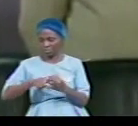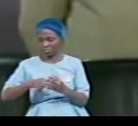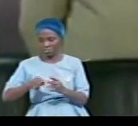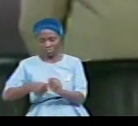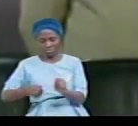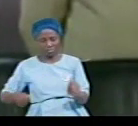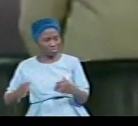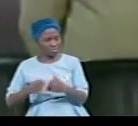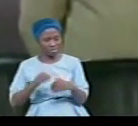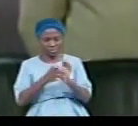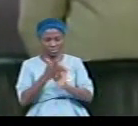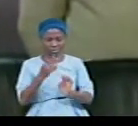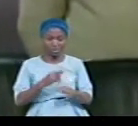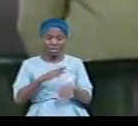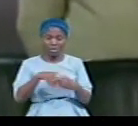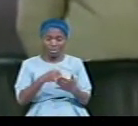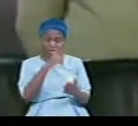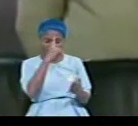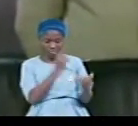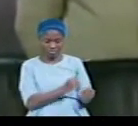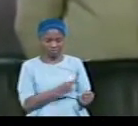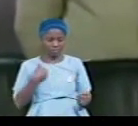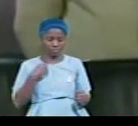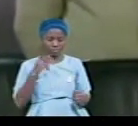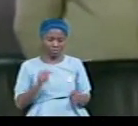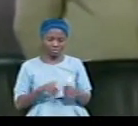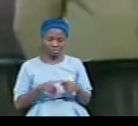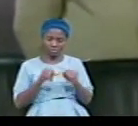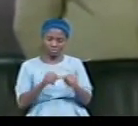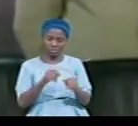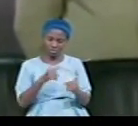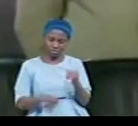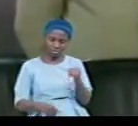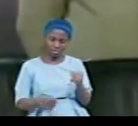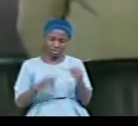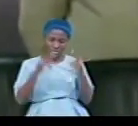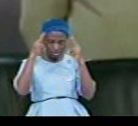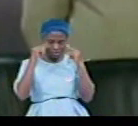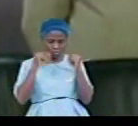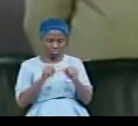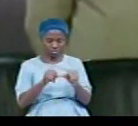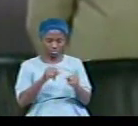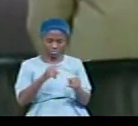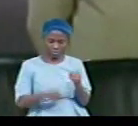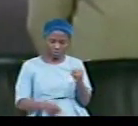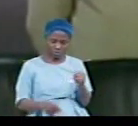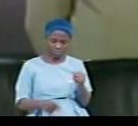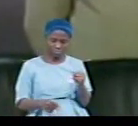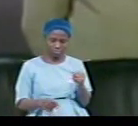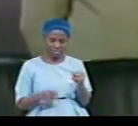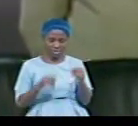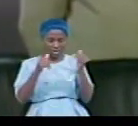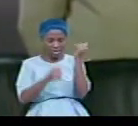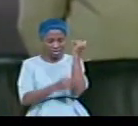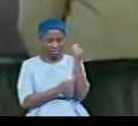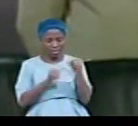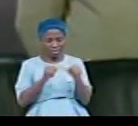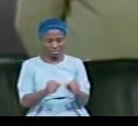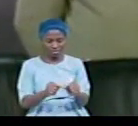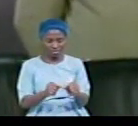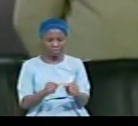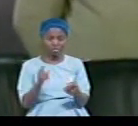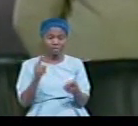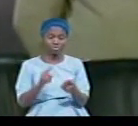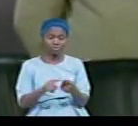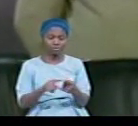end. Moses continued unto the end. Abraham continued unto the end. And we have